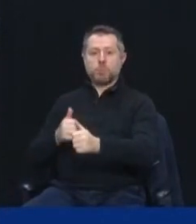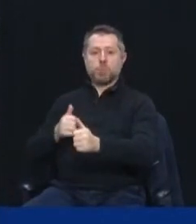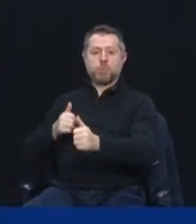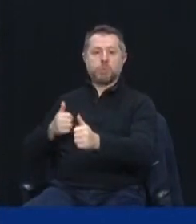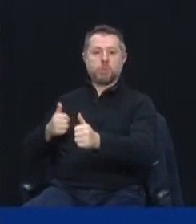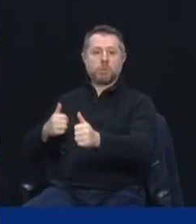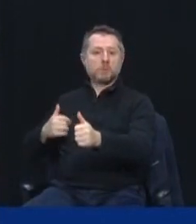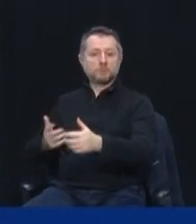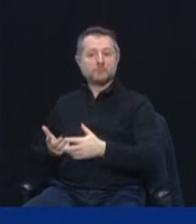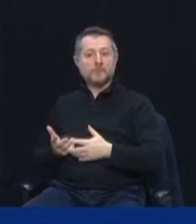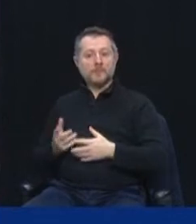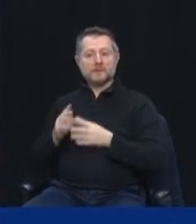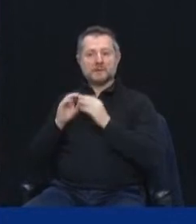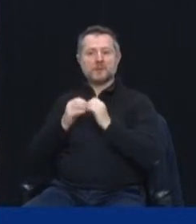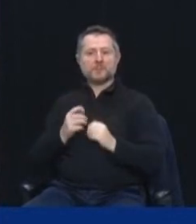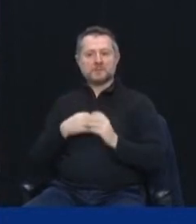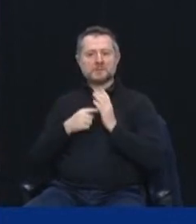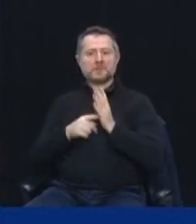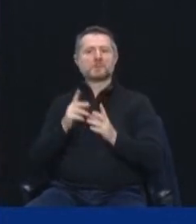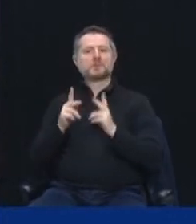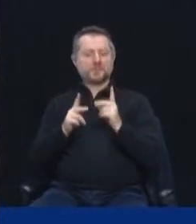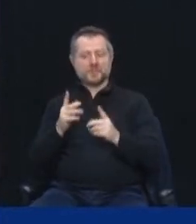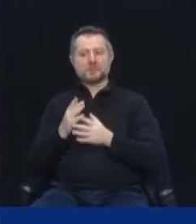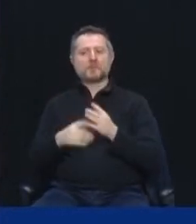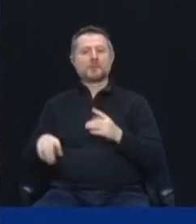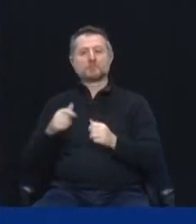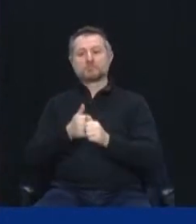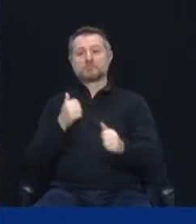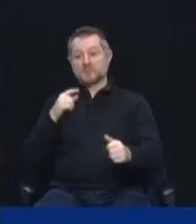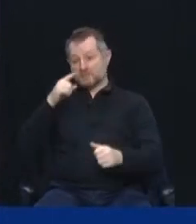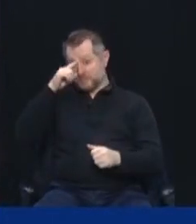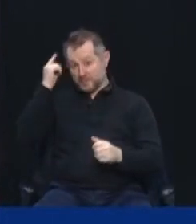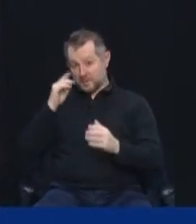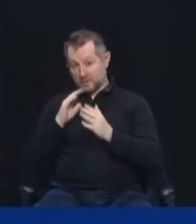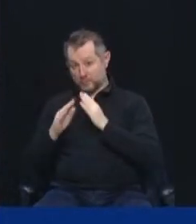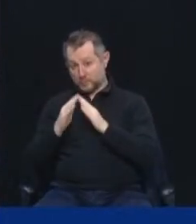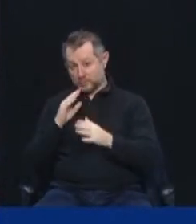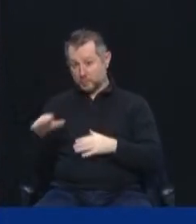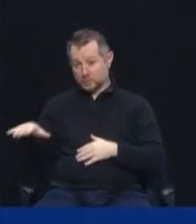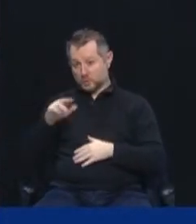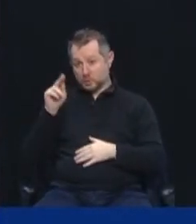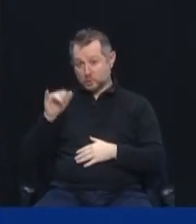in the numbers. Black community in New York City,